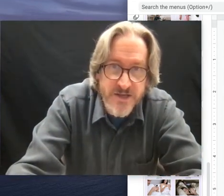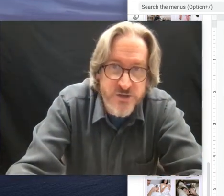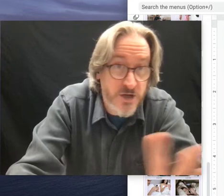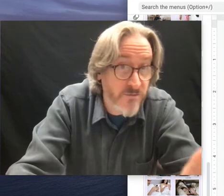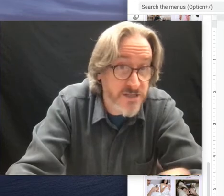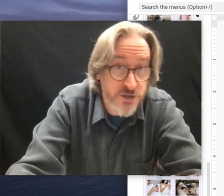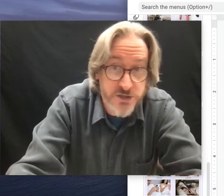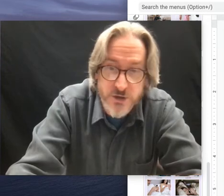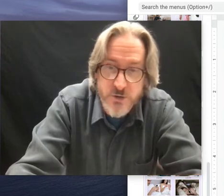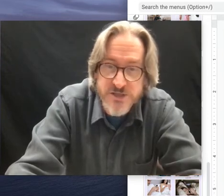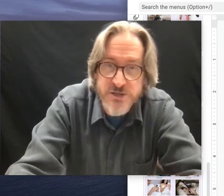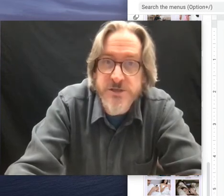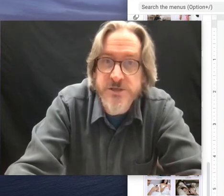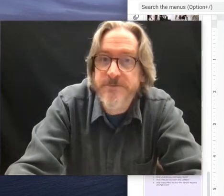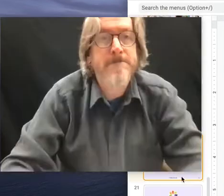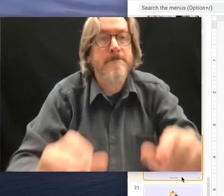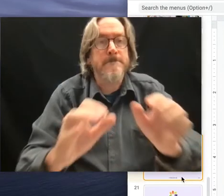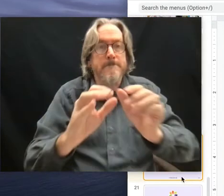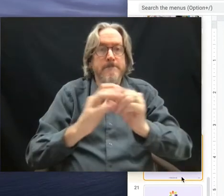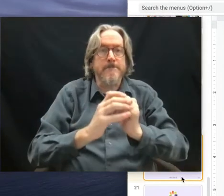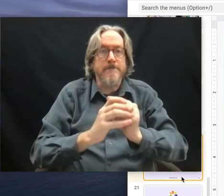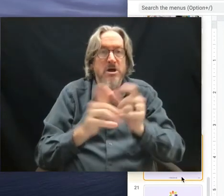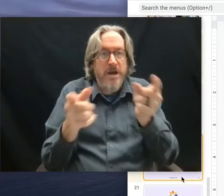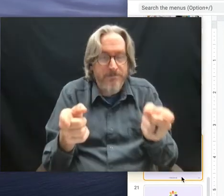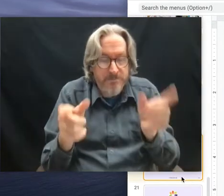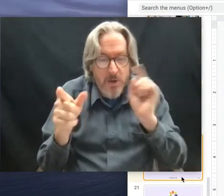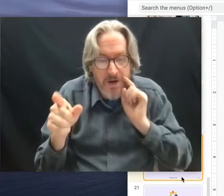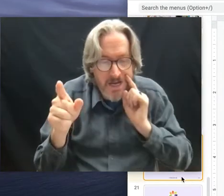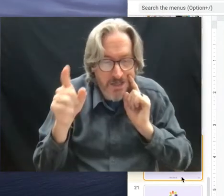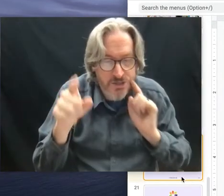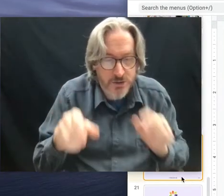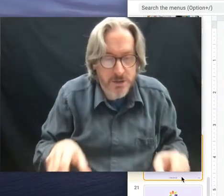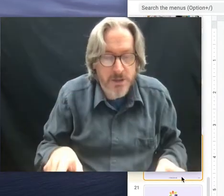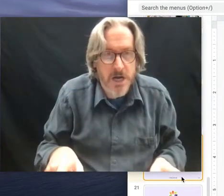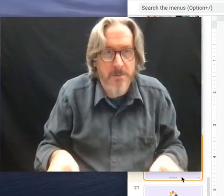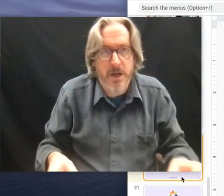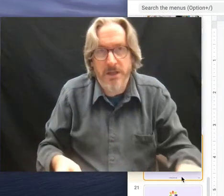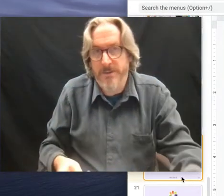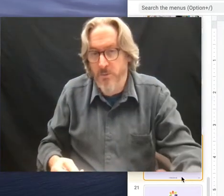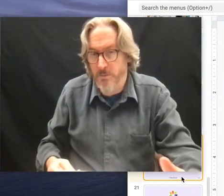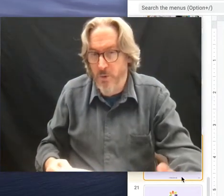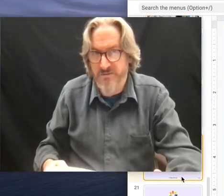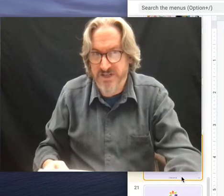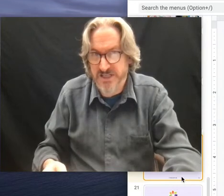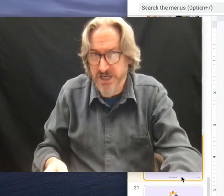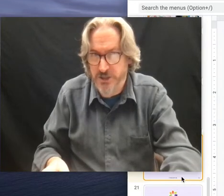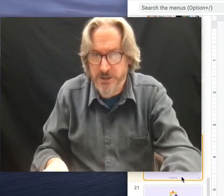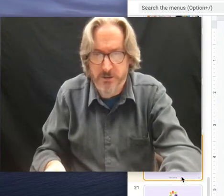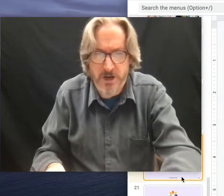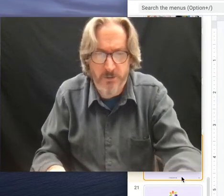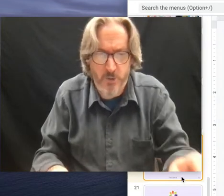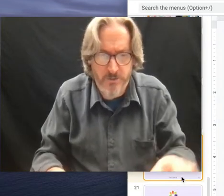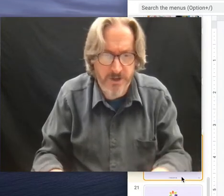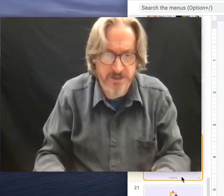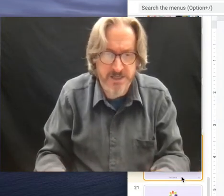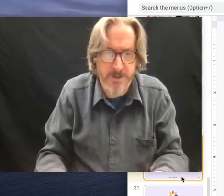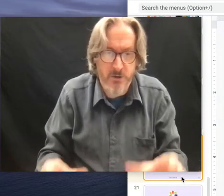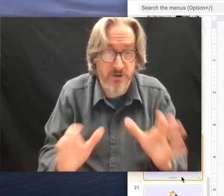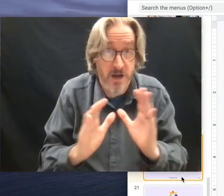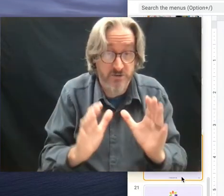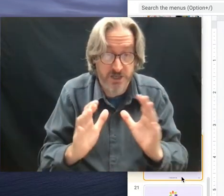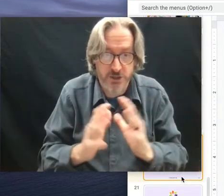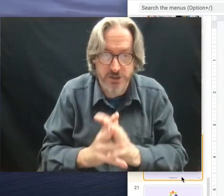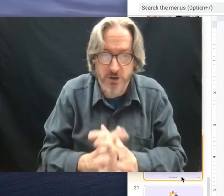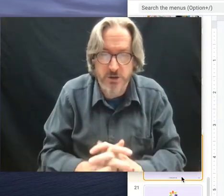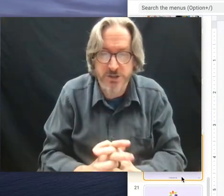and then these are the conversation starter questions. Okay, I want to insert a little bit more of a discussion or a couple more things about